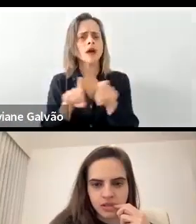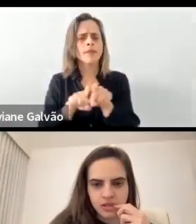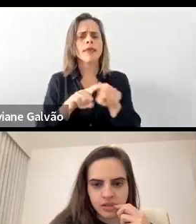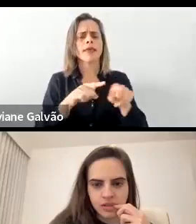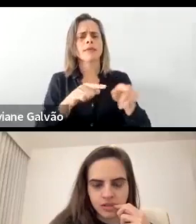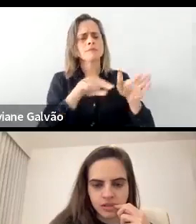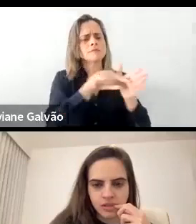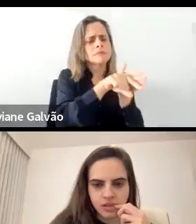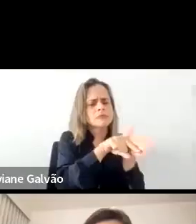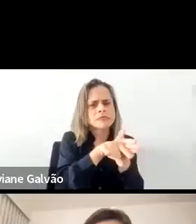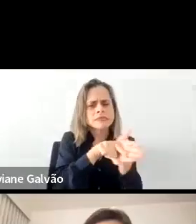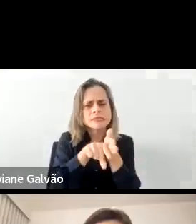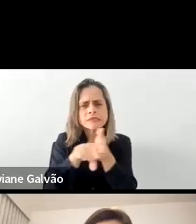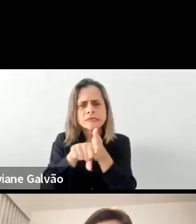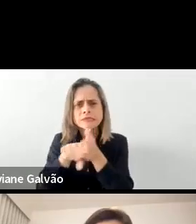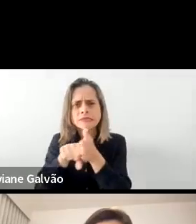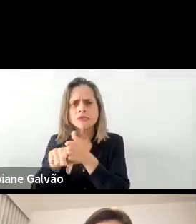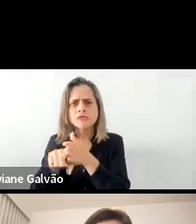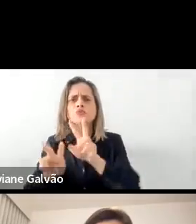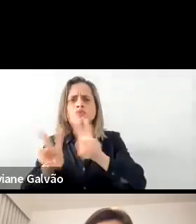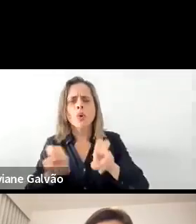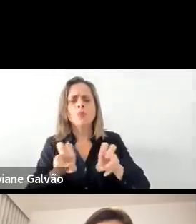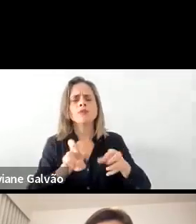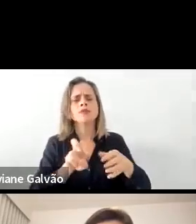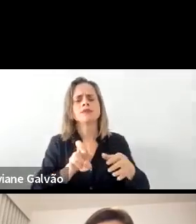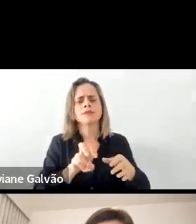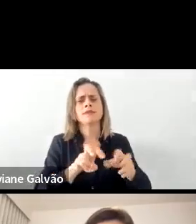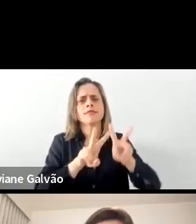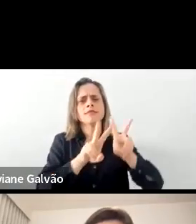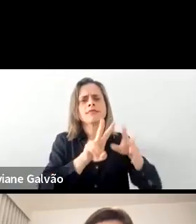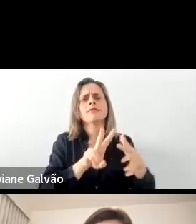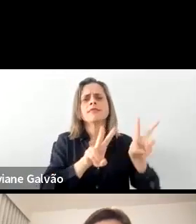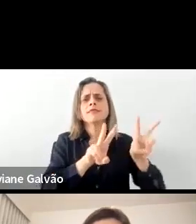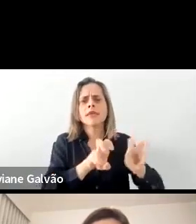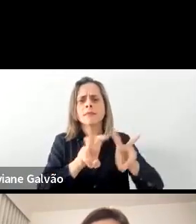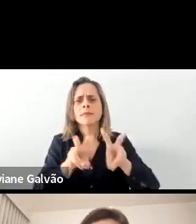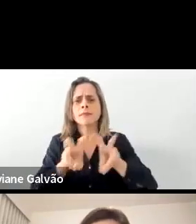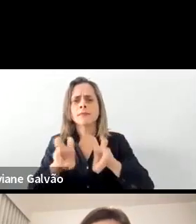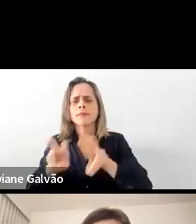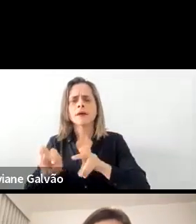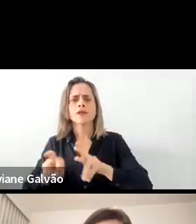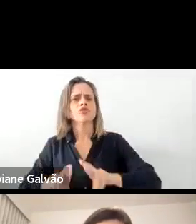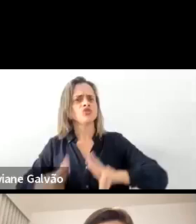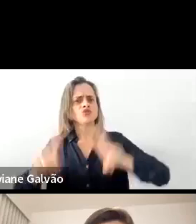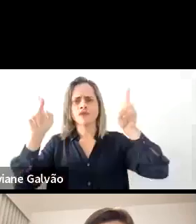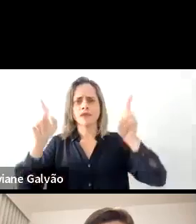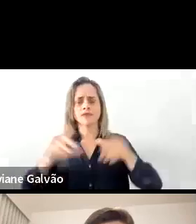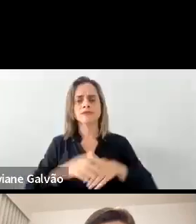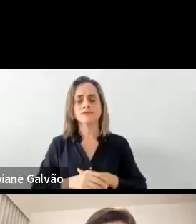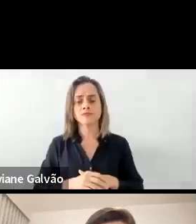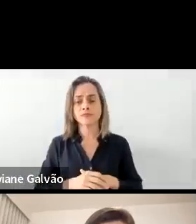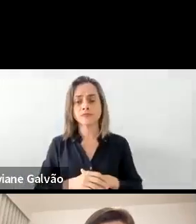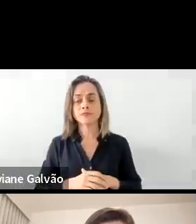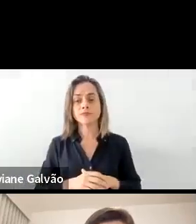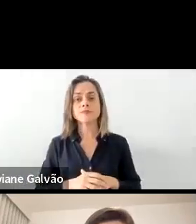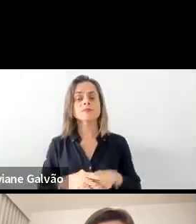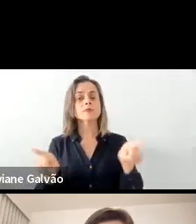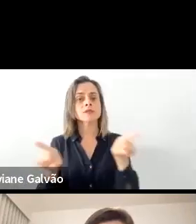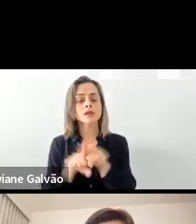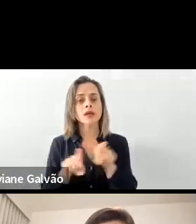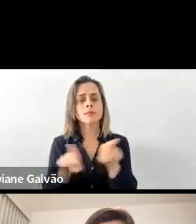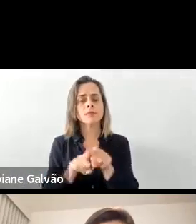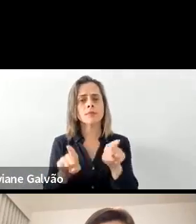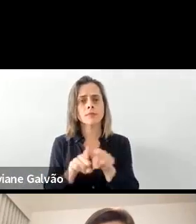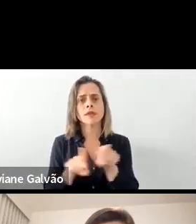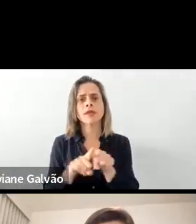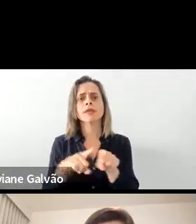psychology. He also participated in special issues as editor of the journal Elsevier